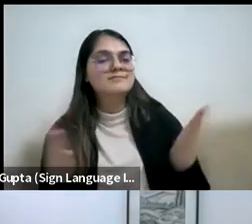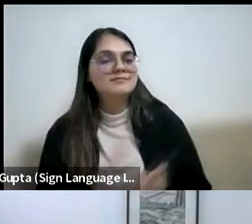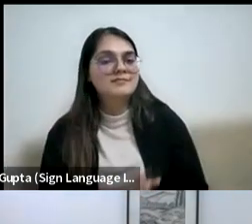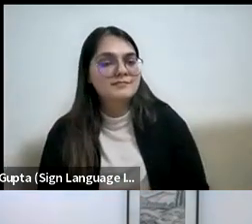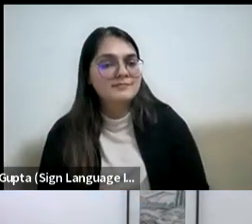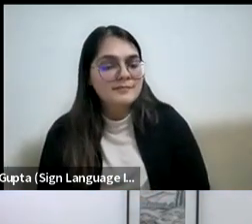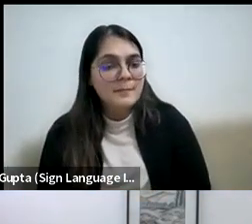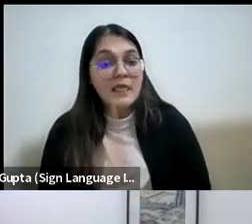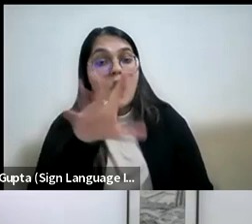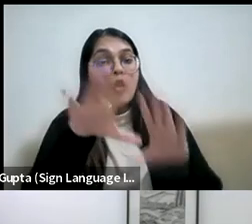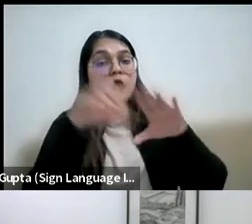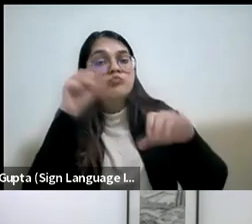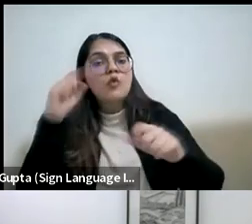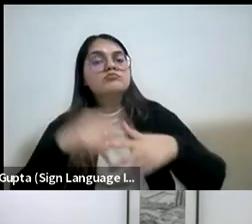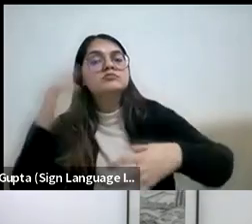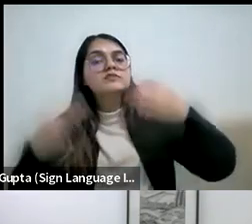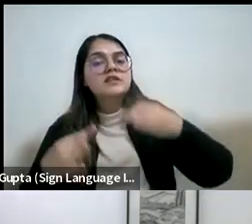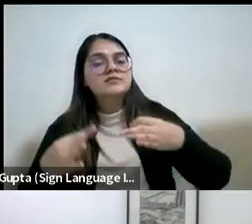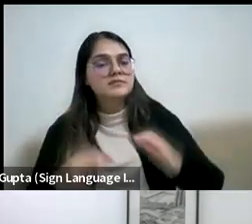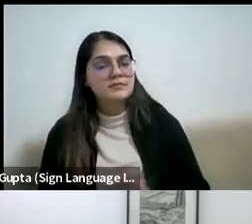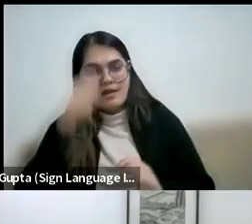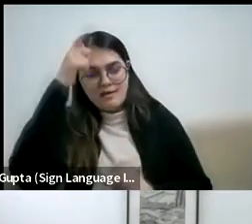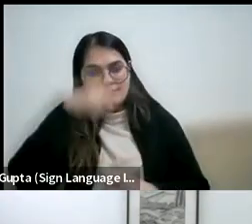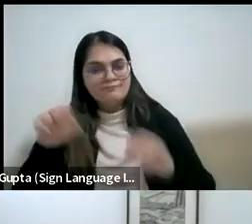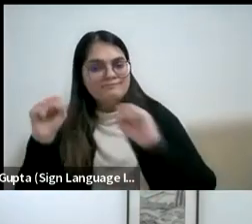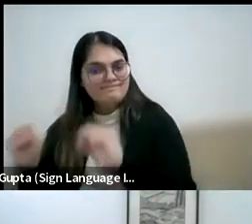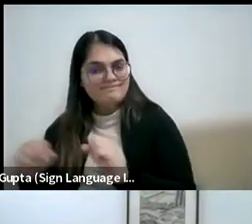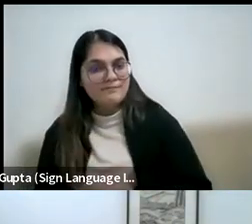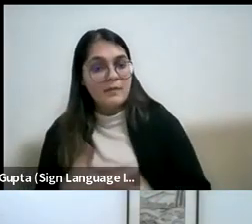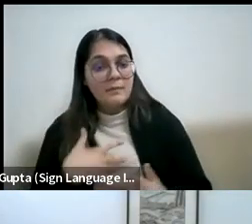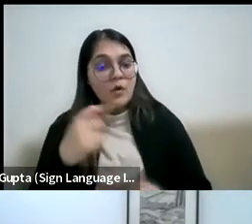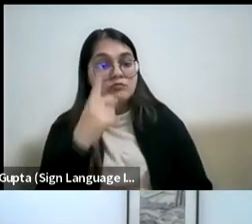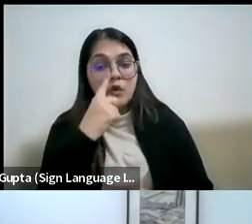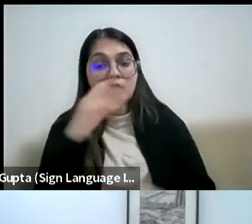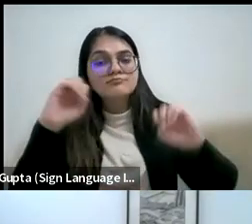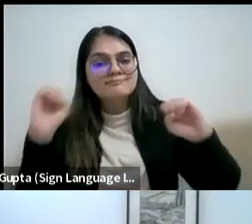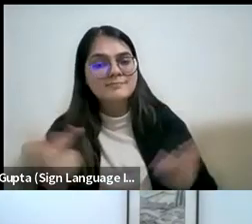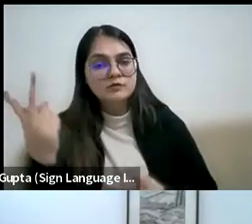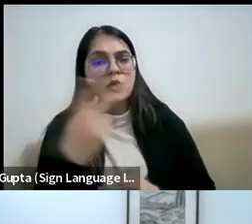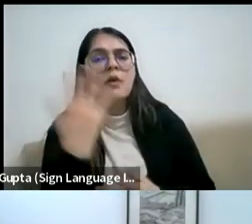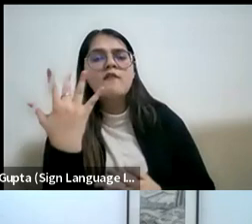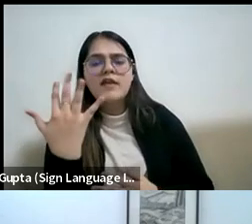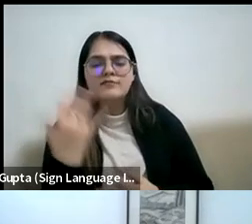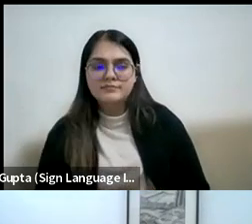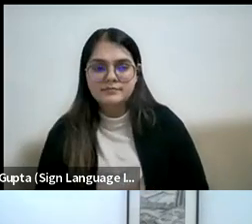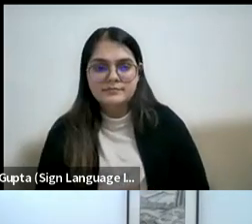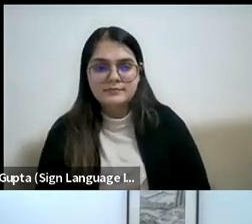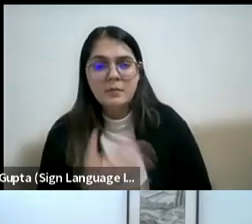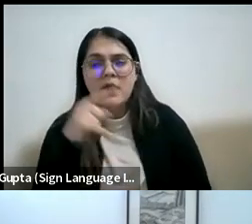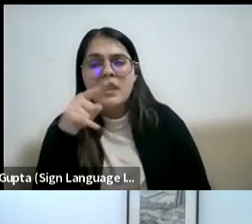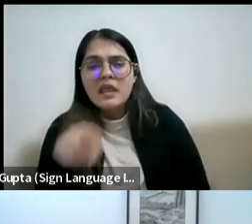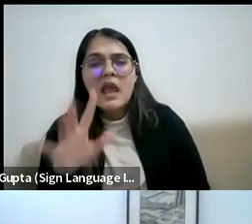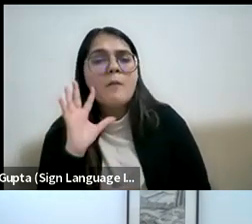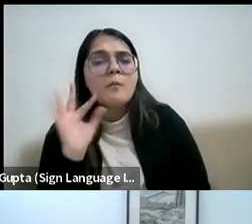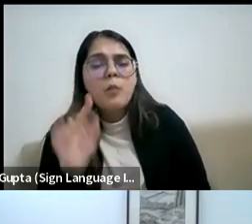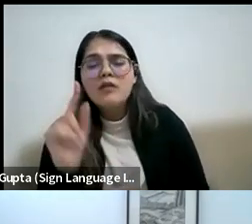bench judgments in the Supreme Court of India. And I will let Apurva and Vidhi take 5 minutes to tell you why we did this